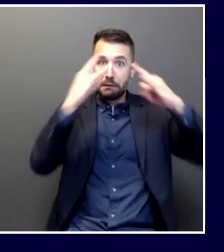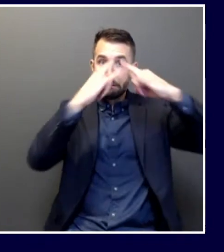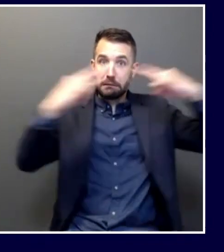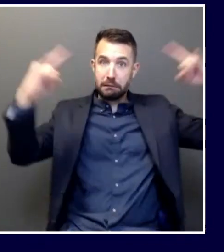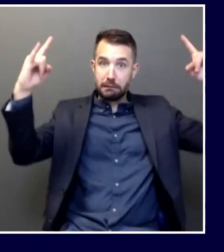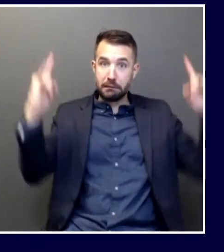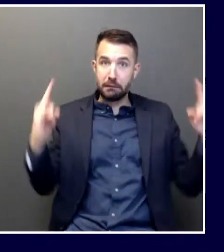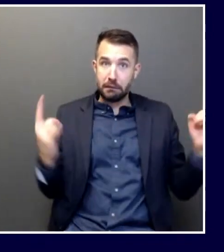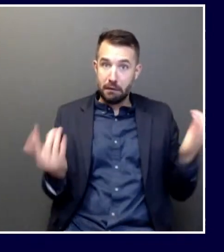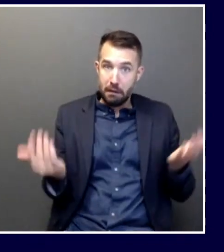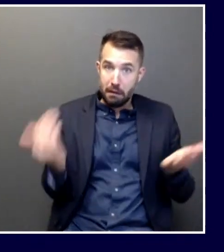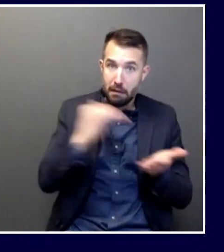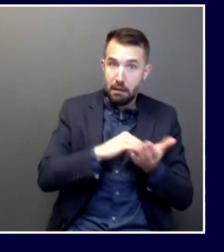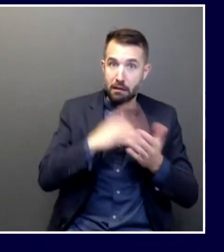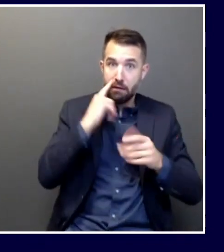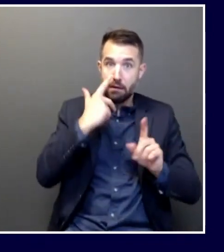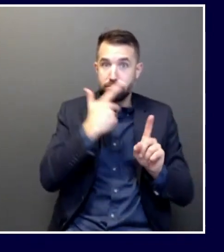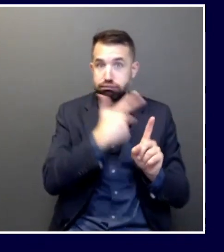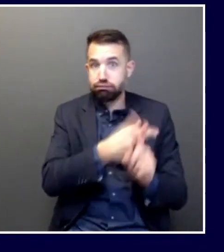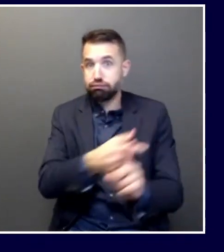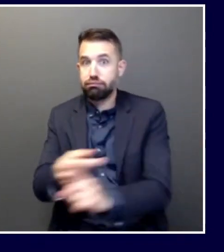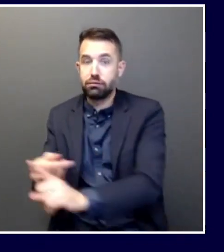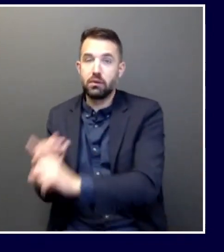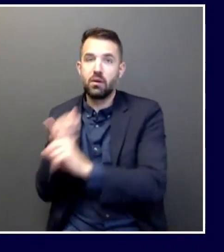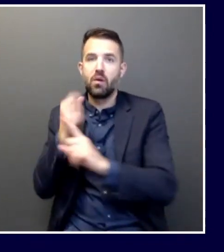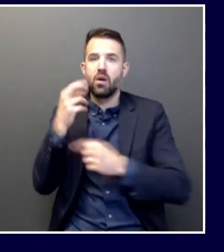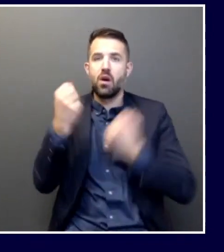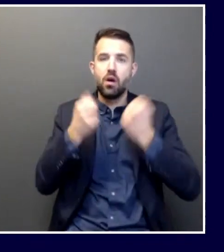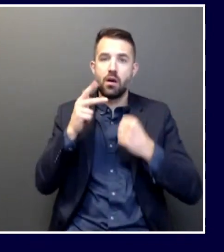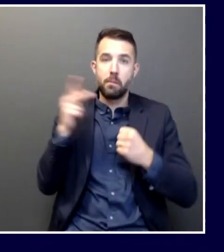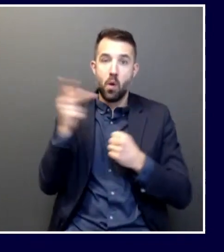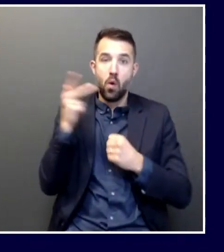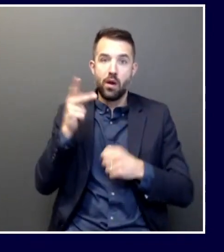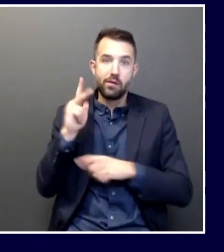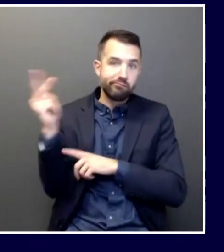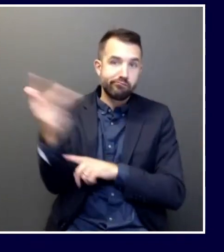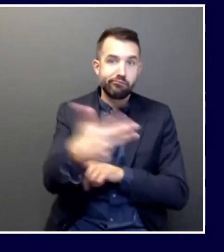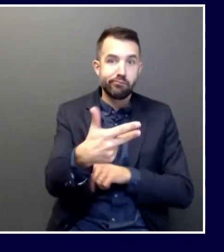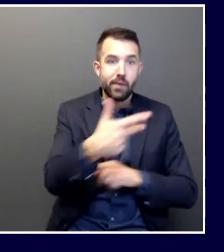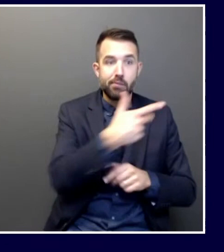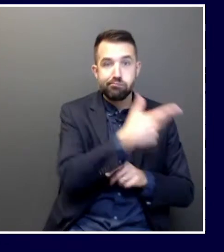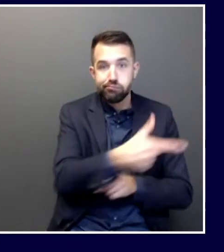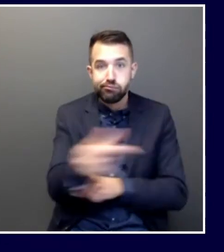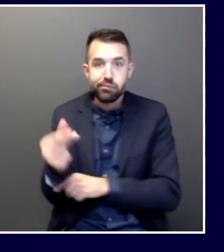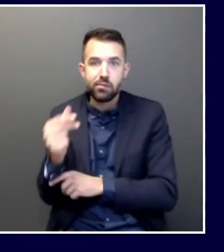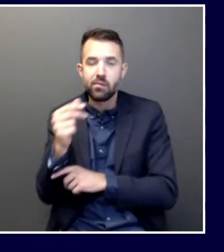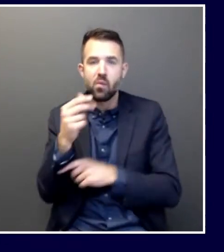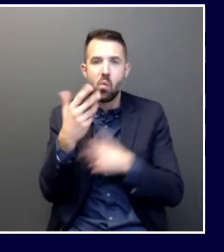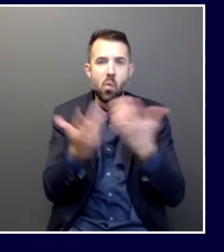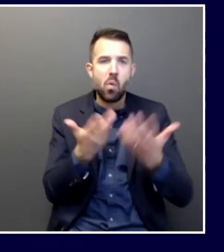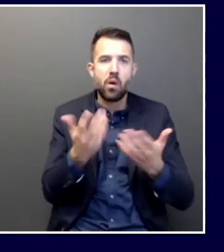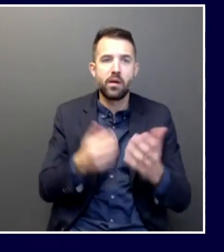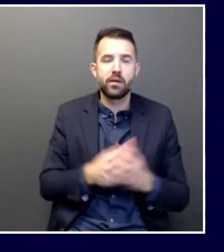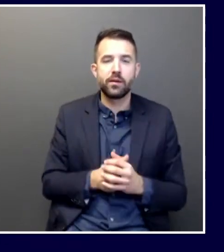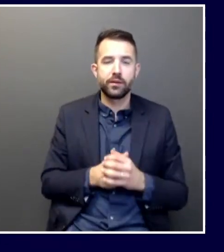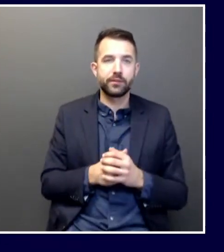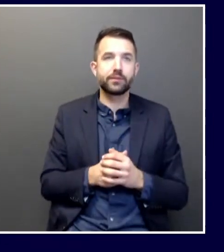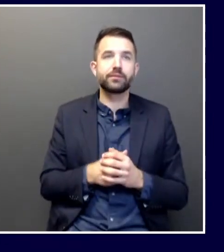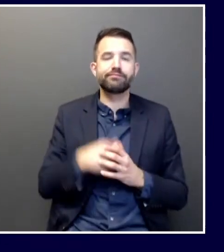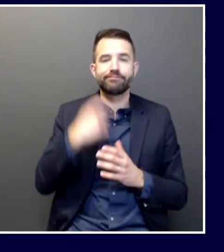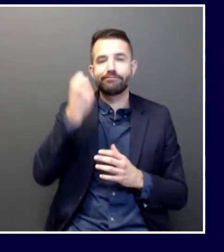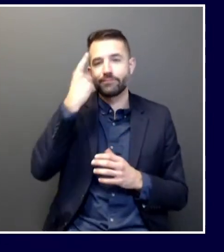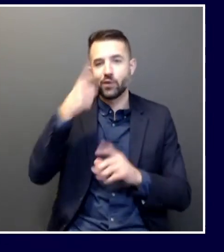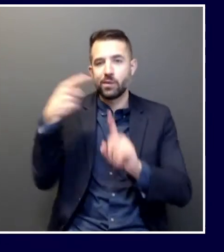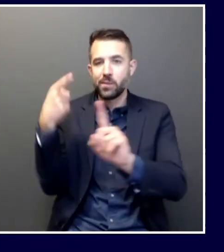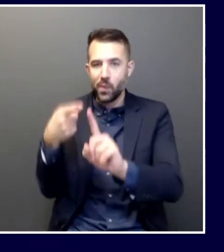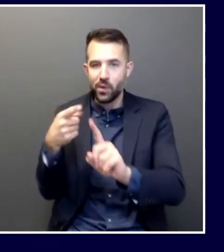Sure, thanks for that question. Thank you for that question, Chris. What we've done in terms of our planning is assess not only what's being